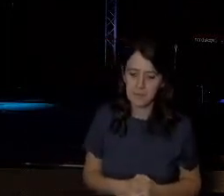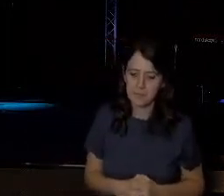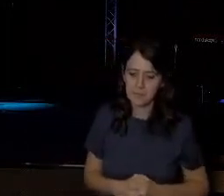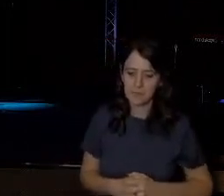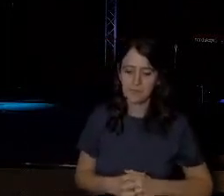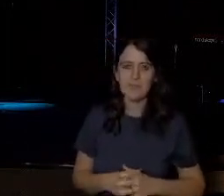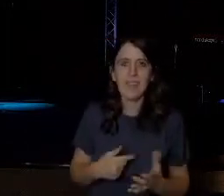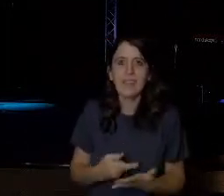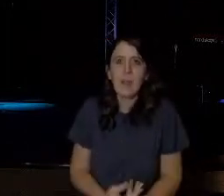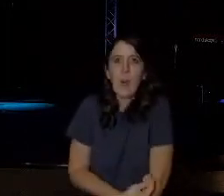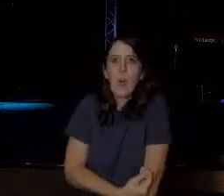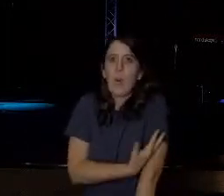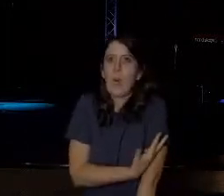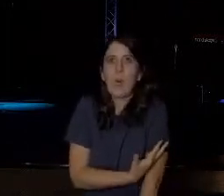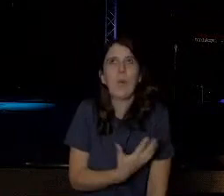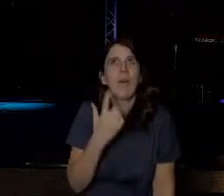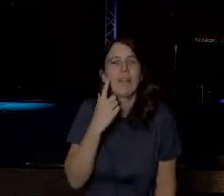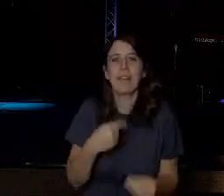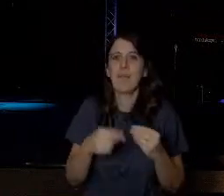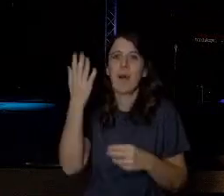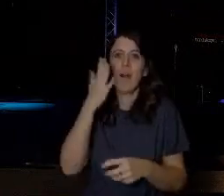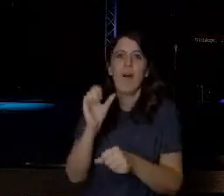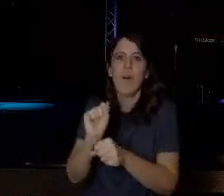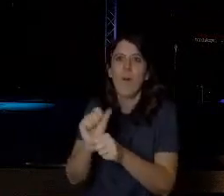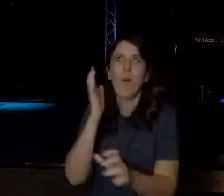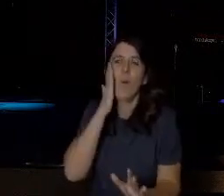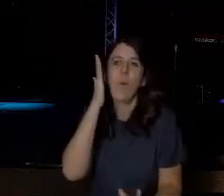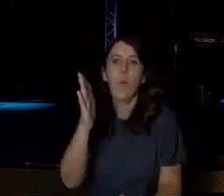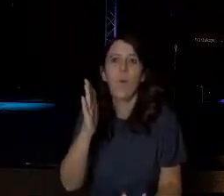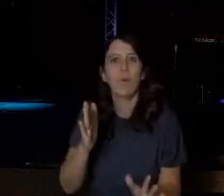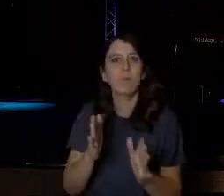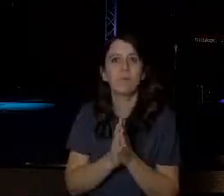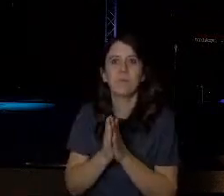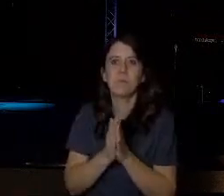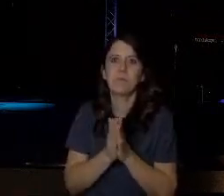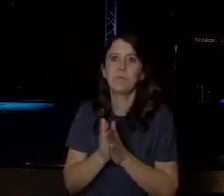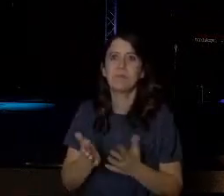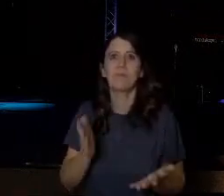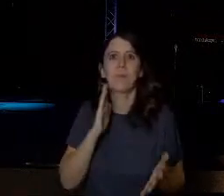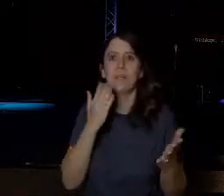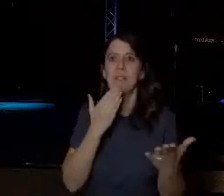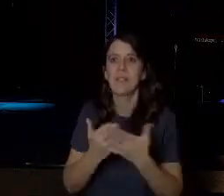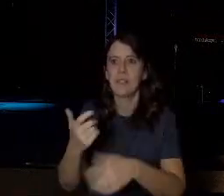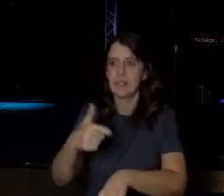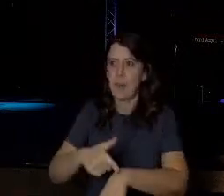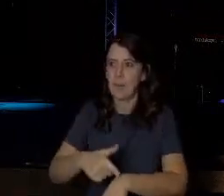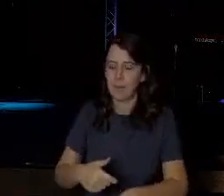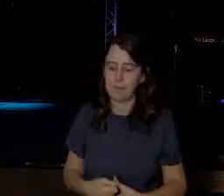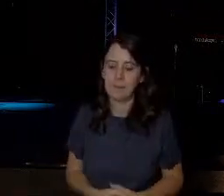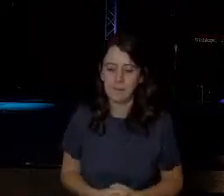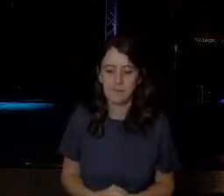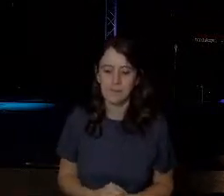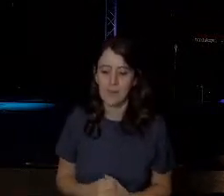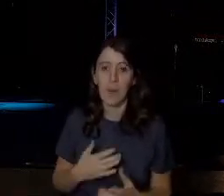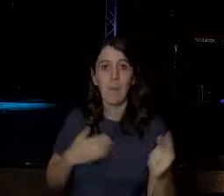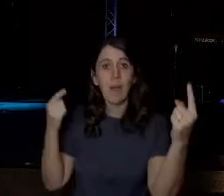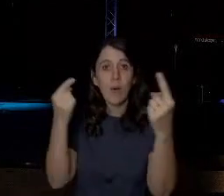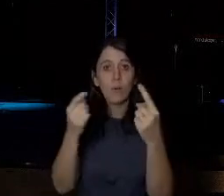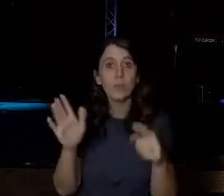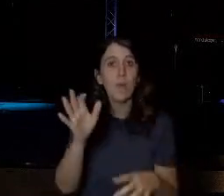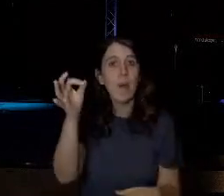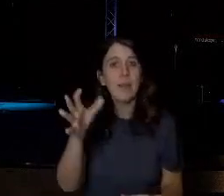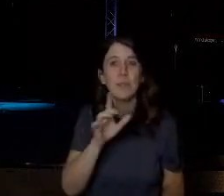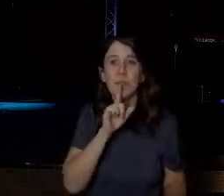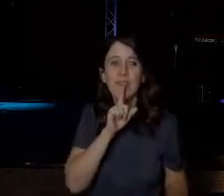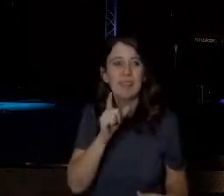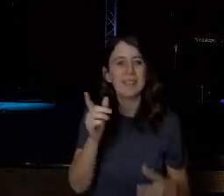I honestly get goosebumps just thinking about all that God is going to do. it's just going to be a good time. And so, but one of my goals as your pastor is to really